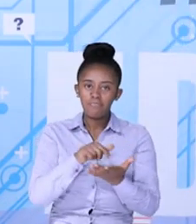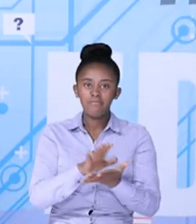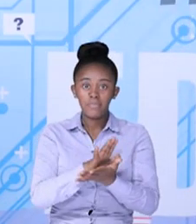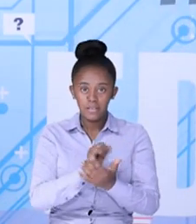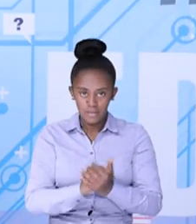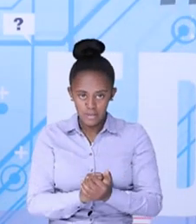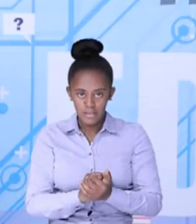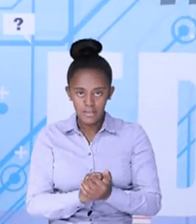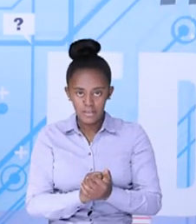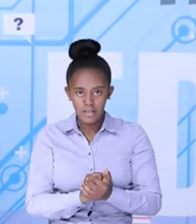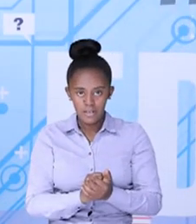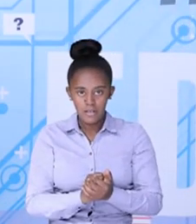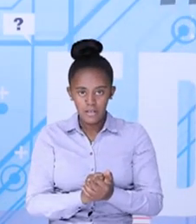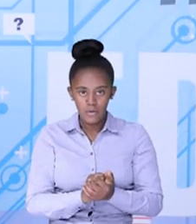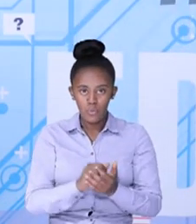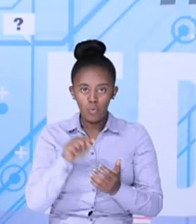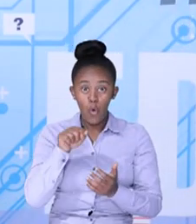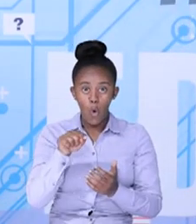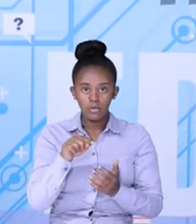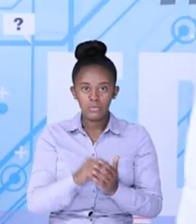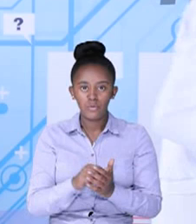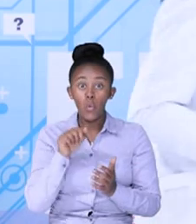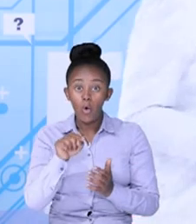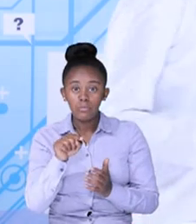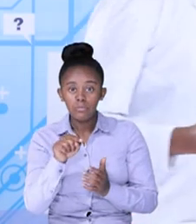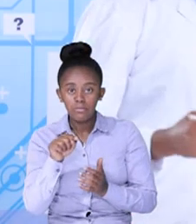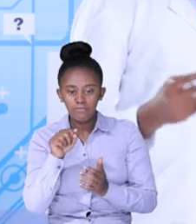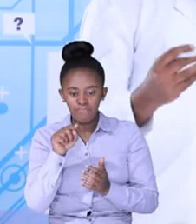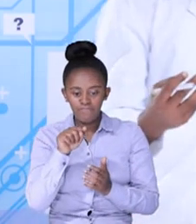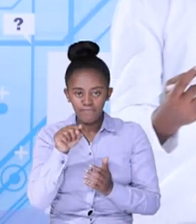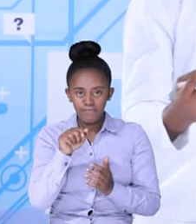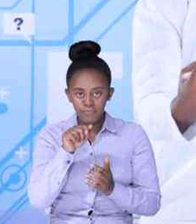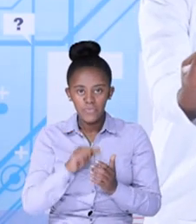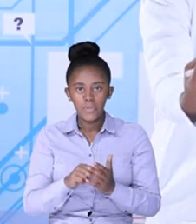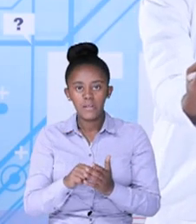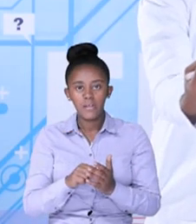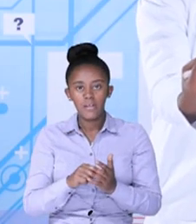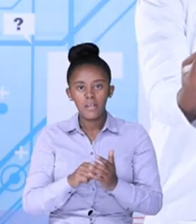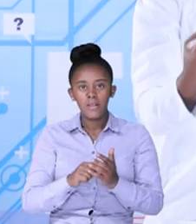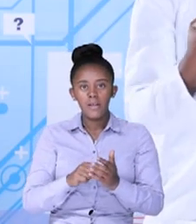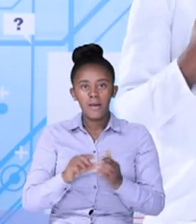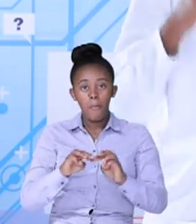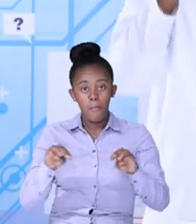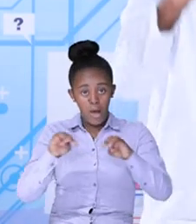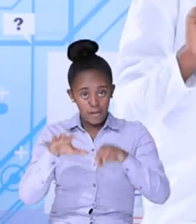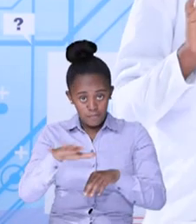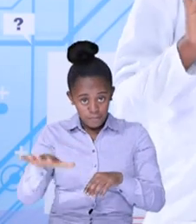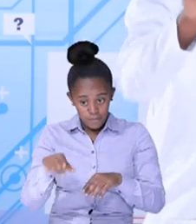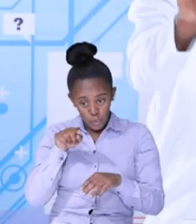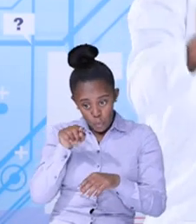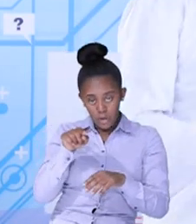And whenever we use dot, if you use dot, we are saying that the magnetic field is moving towards